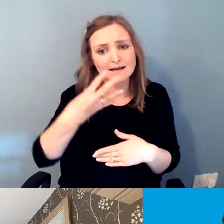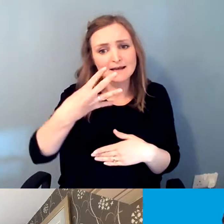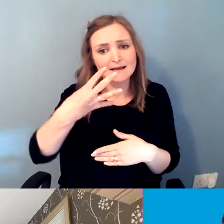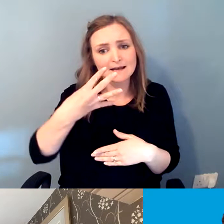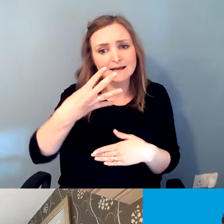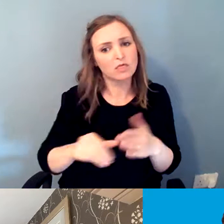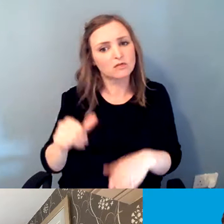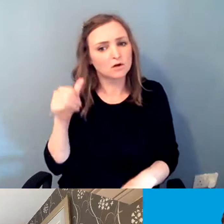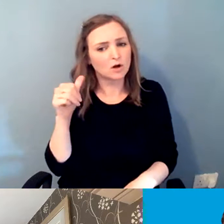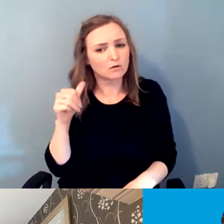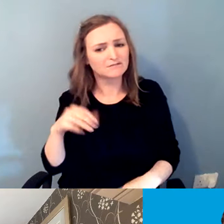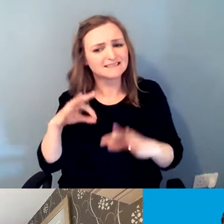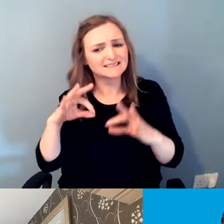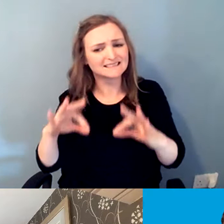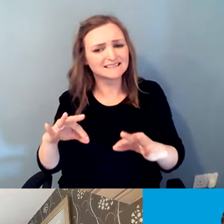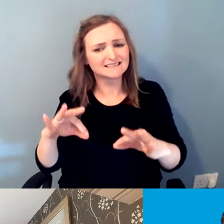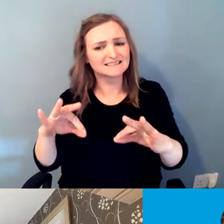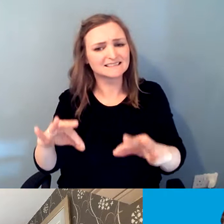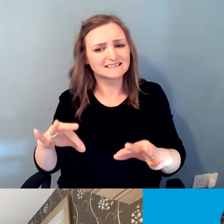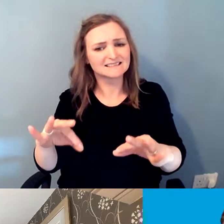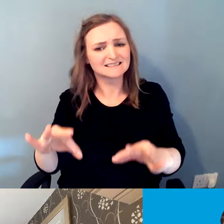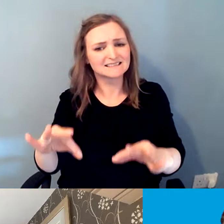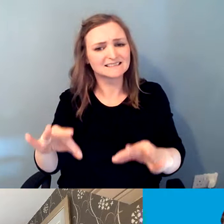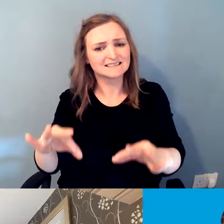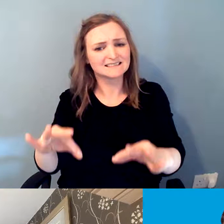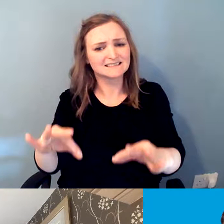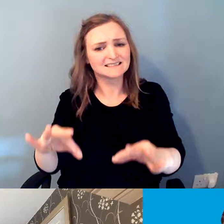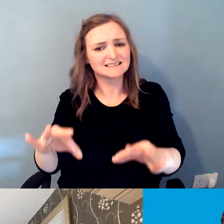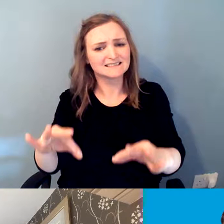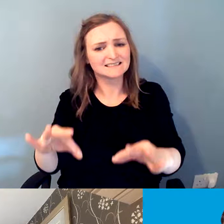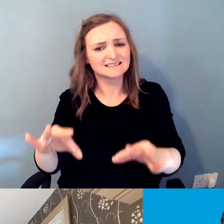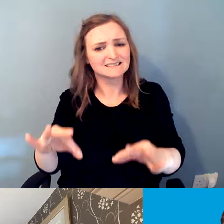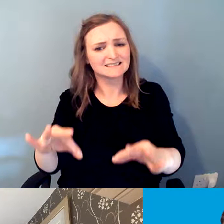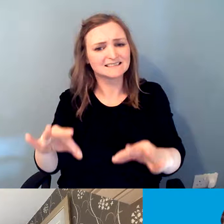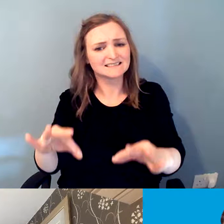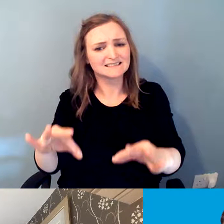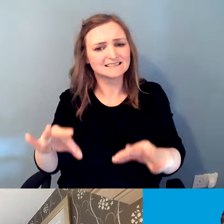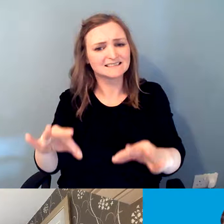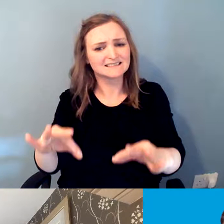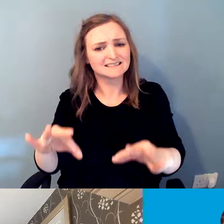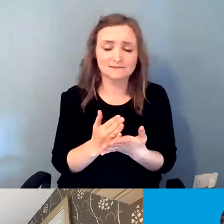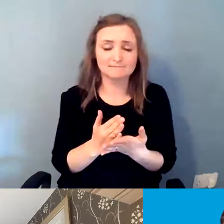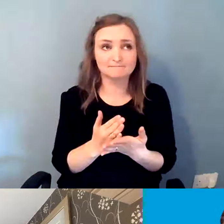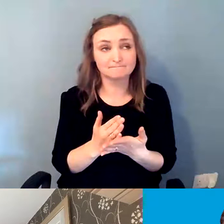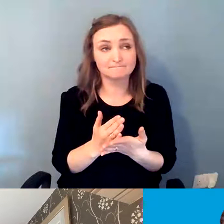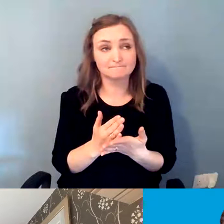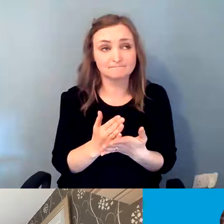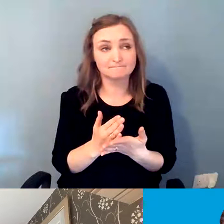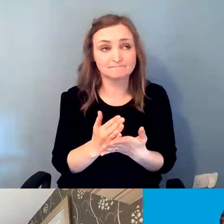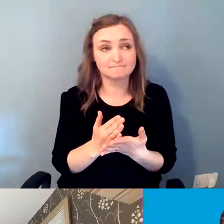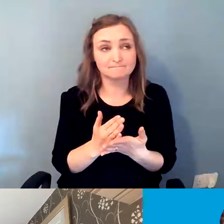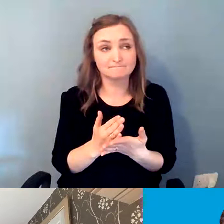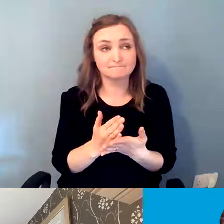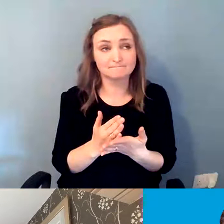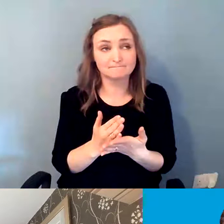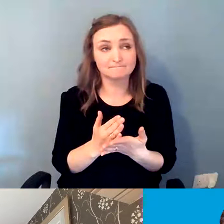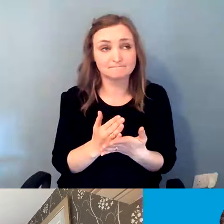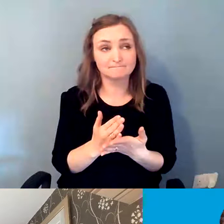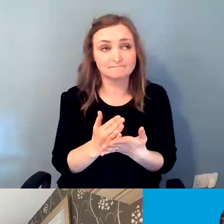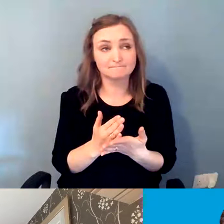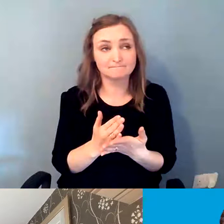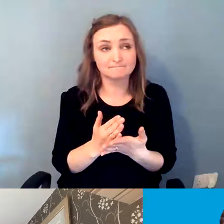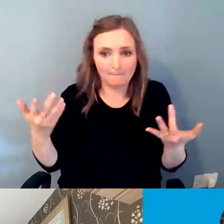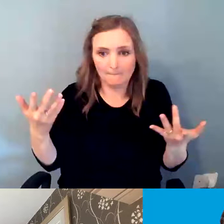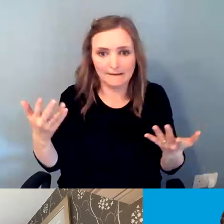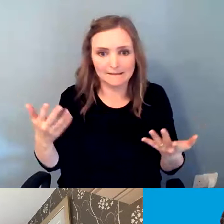So so I think that really Derbyshire, also, well, somebody somewhere needs to get